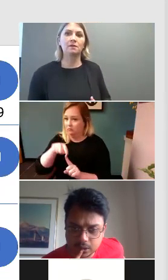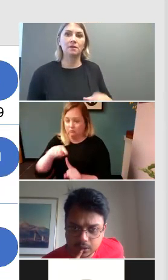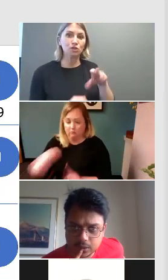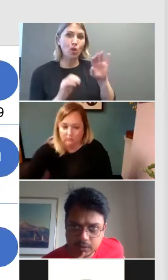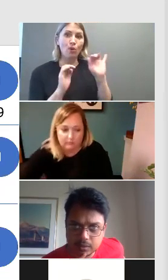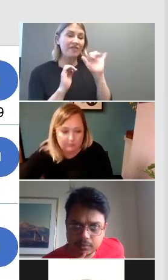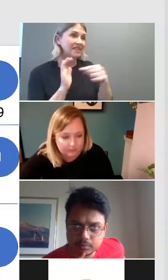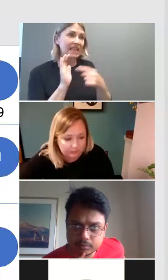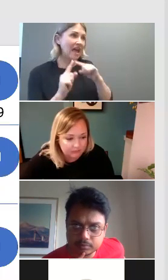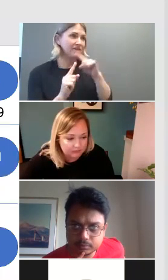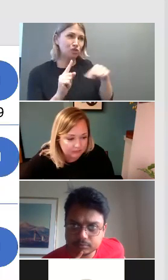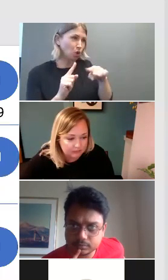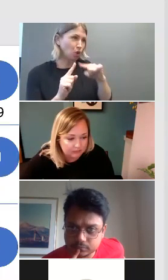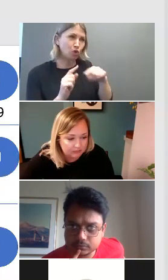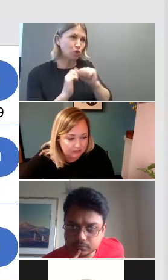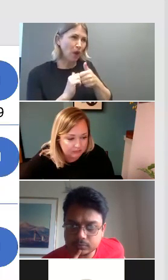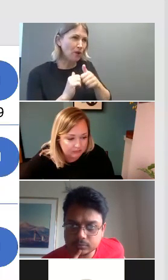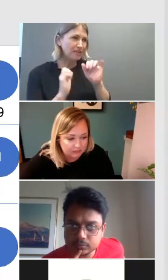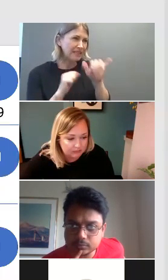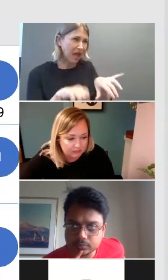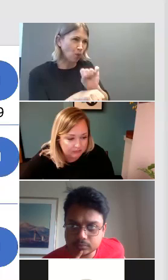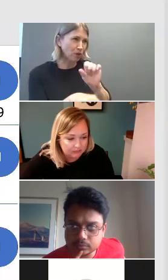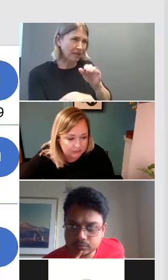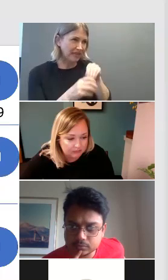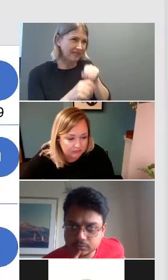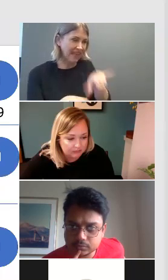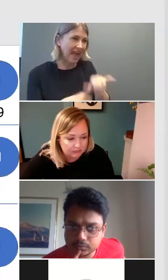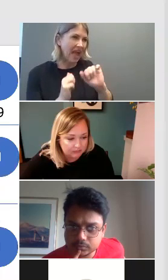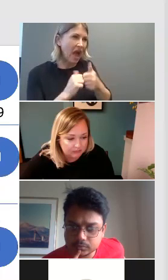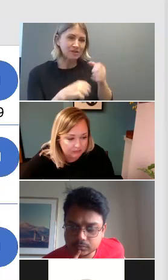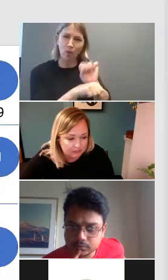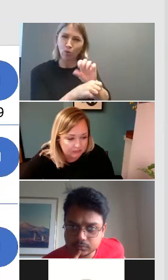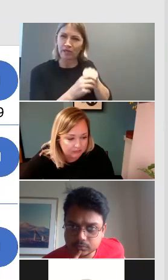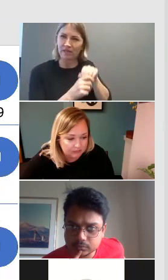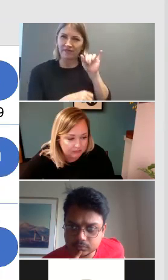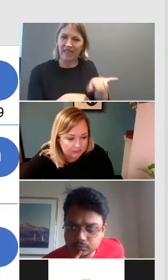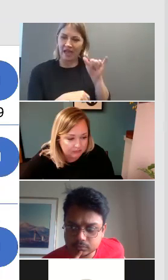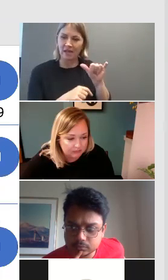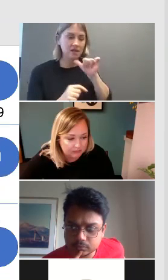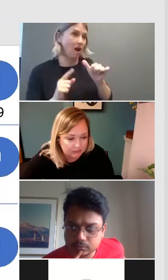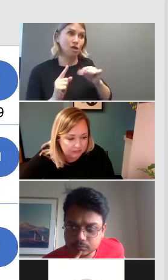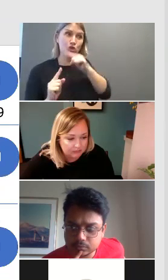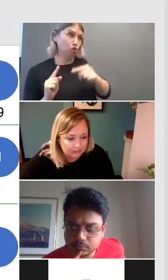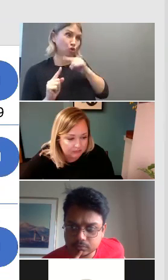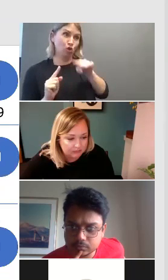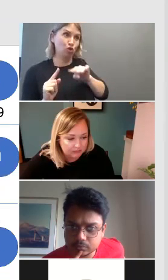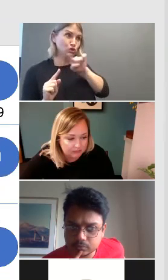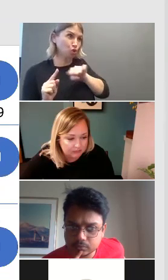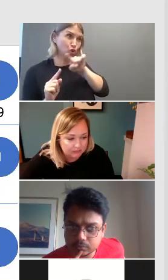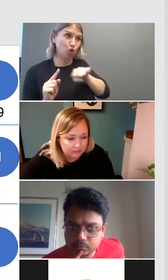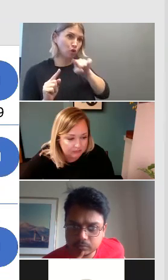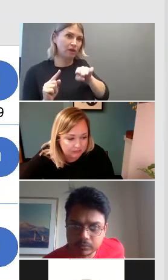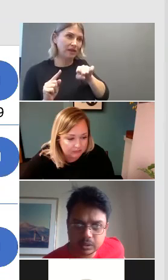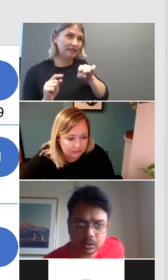E, B, A, H, G as 0, 1, 2, 3, 4, right? Mhm. How would it work in that non-circular graph? It's on slide